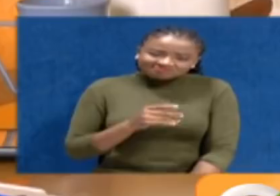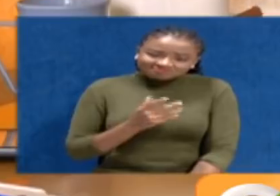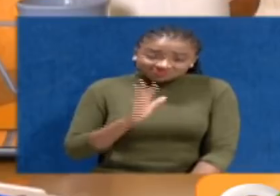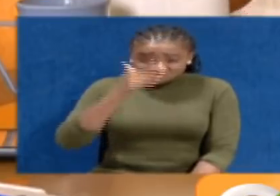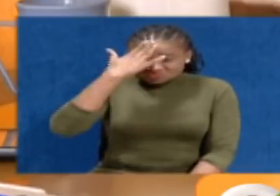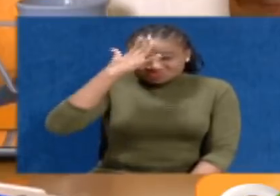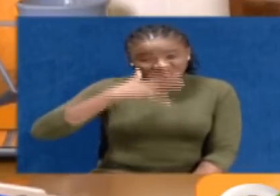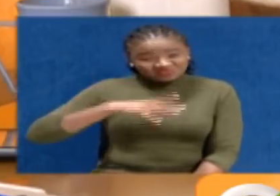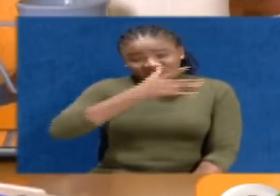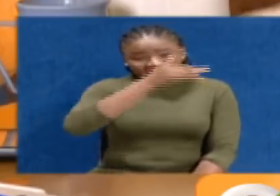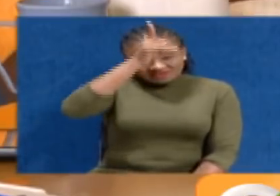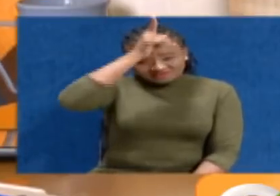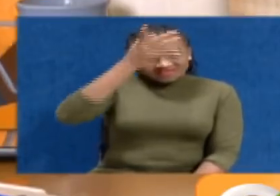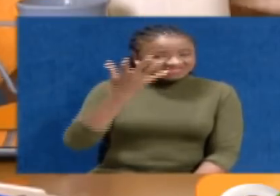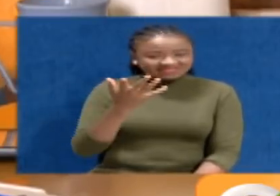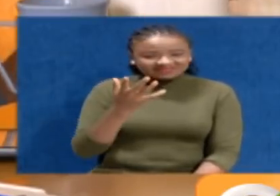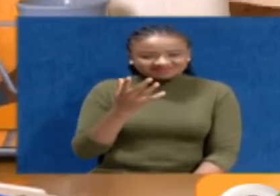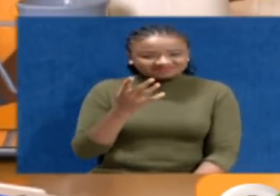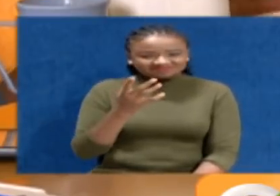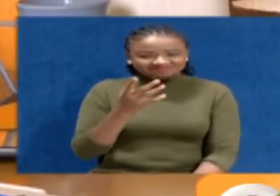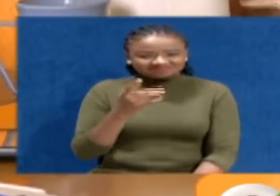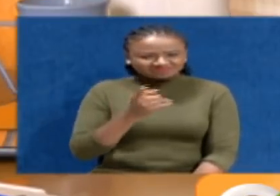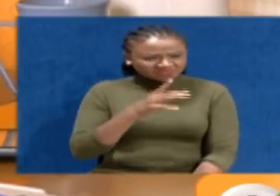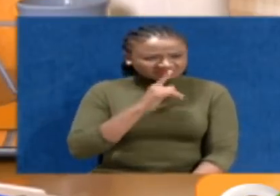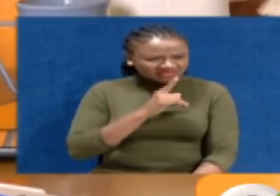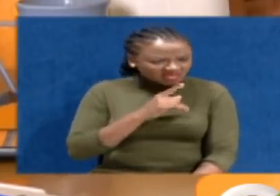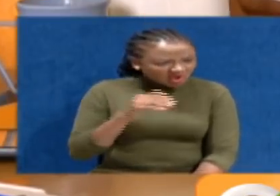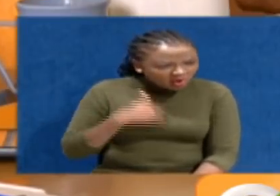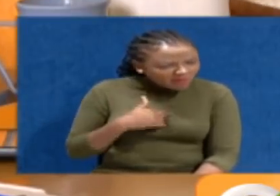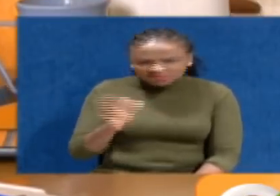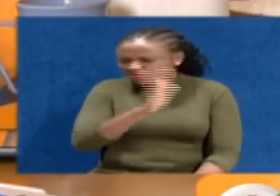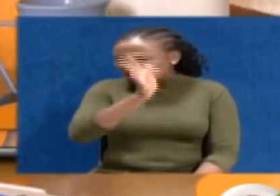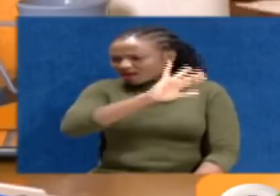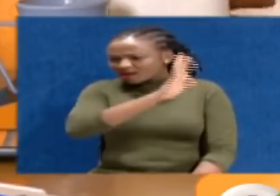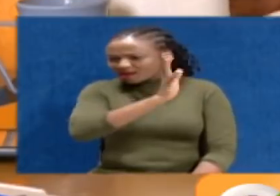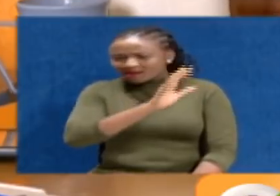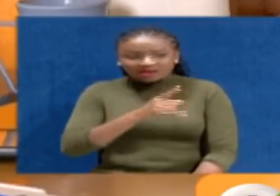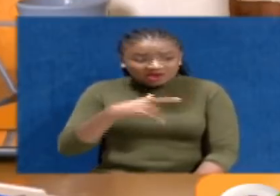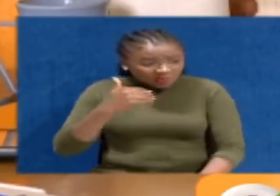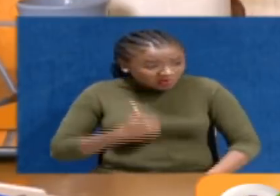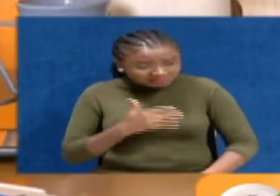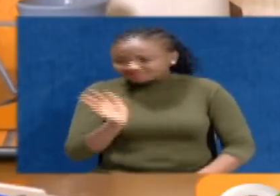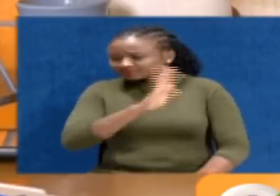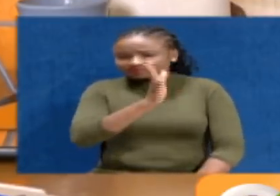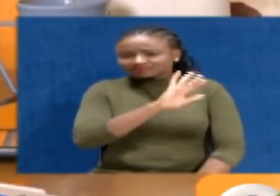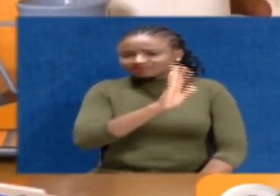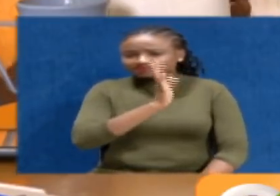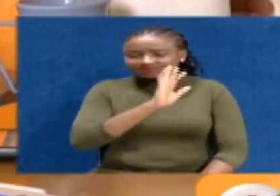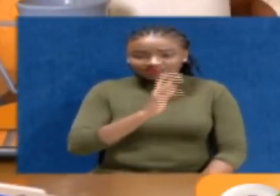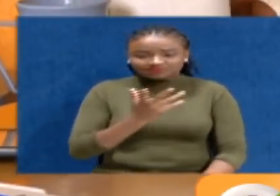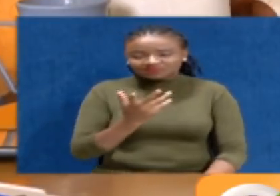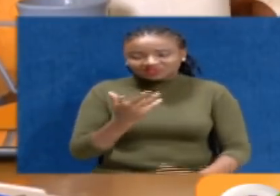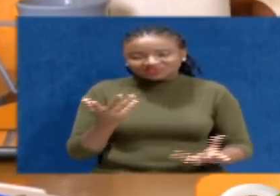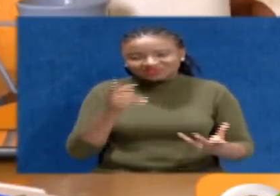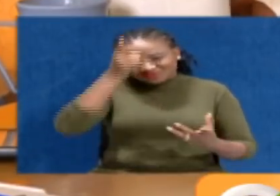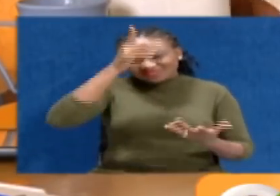the village people don't like things about the operation, going to surgery, anything. So I